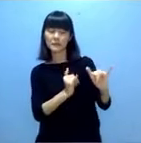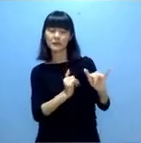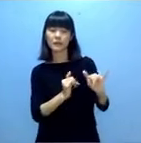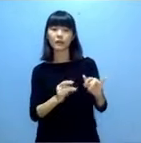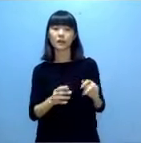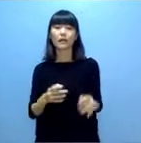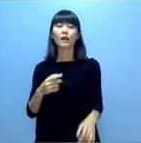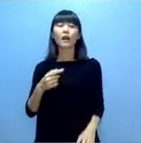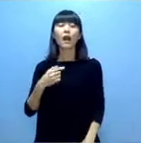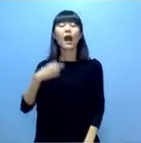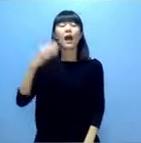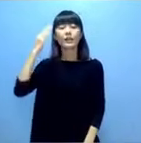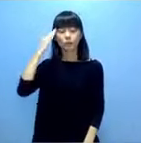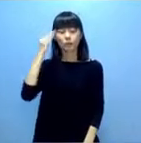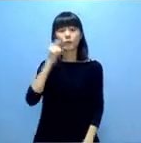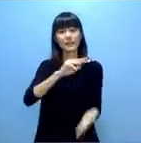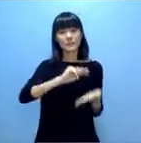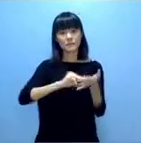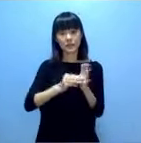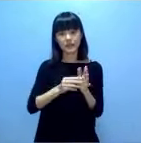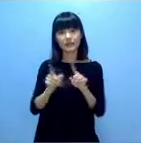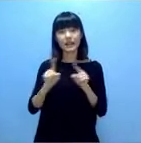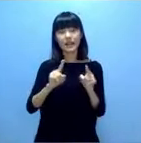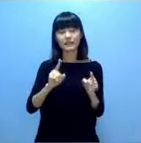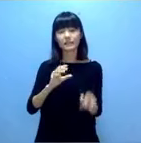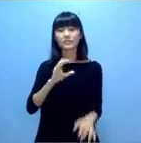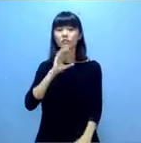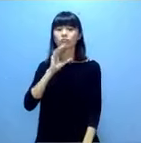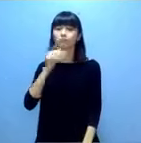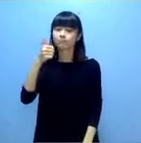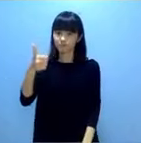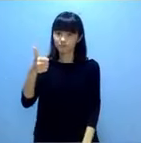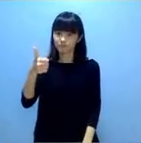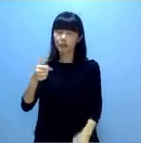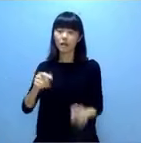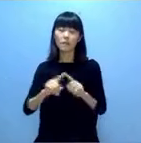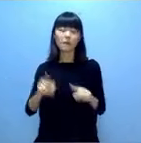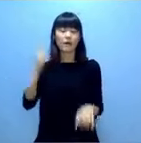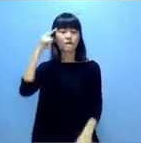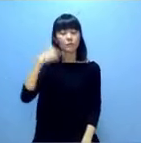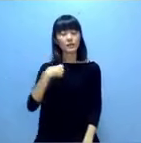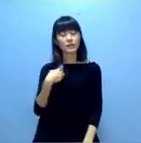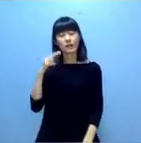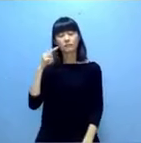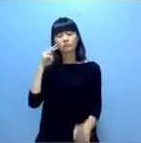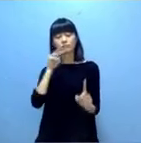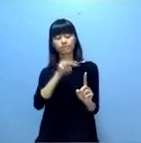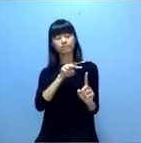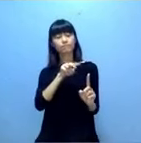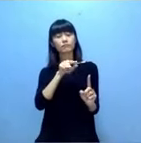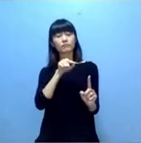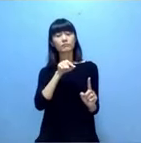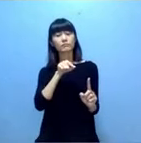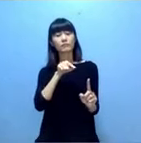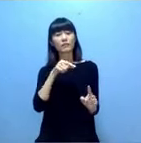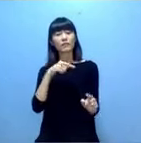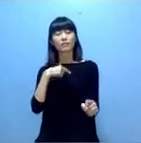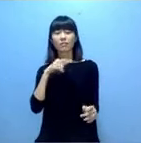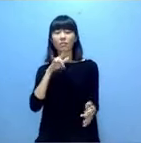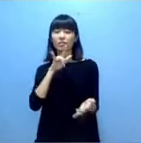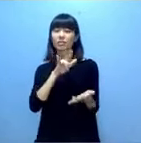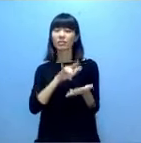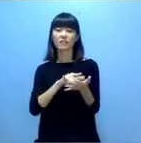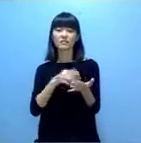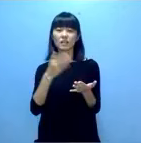And I know that they mean that as a compliment, but to me, I would always see it as a downer, because